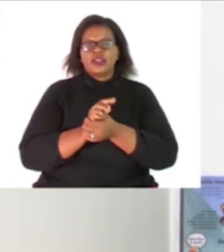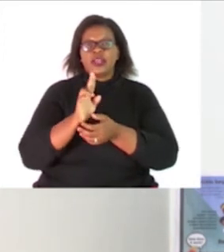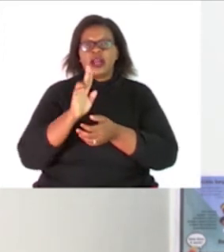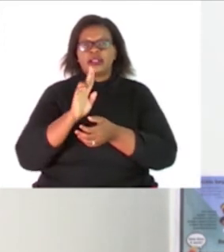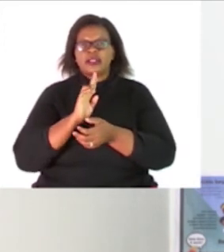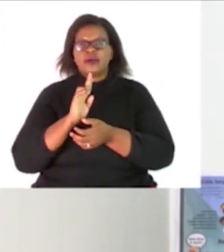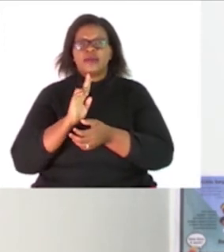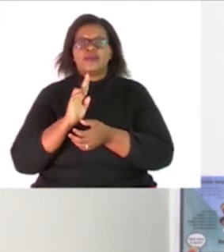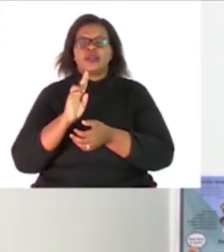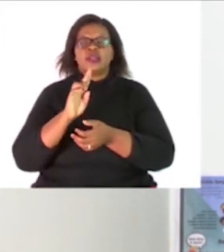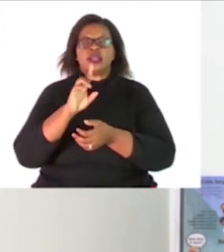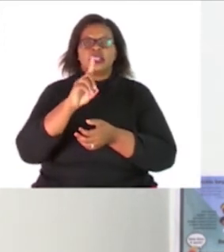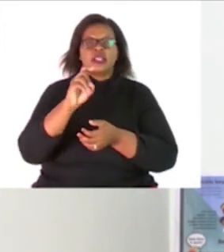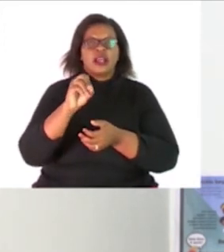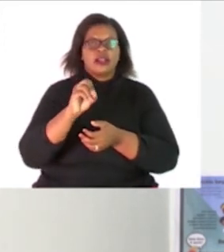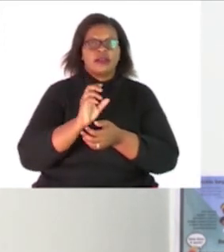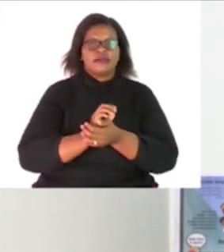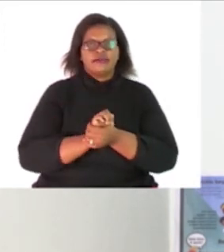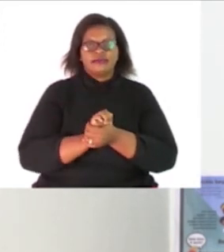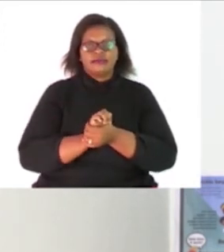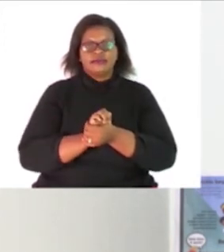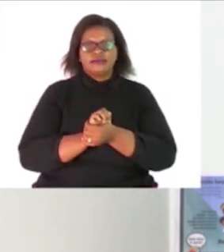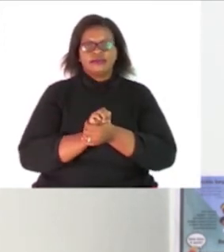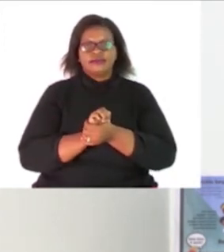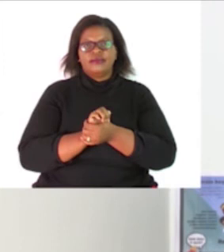answer? Is 10. And we write